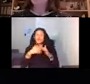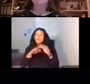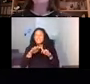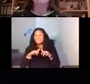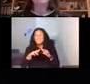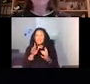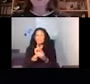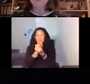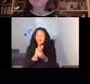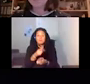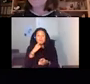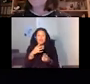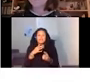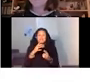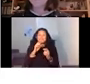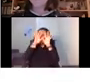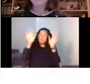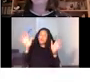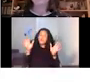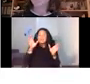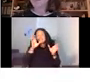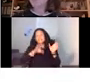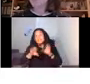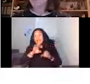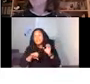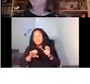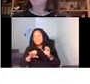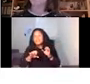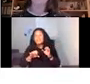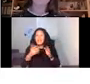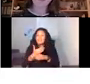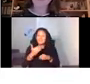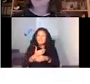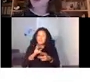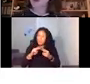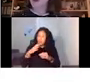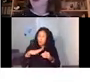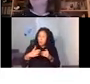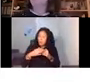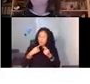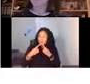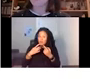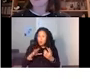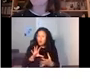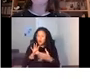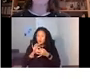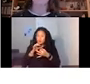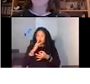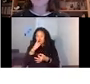and space science activities. If you would like to know more or get in contact, you can find us